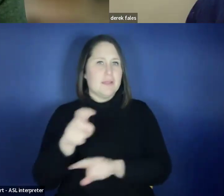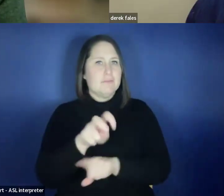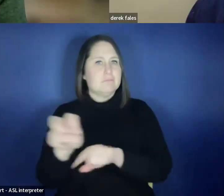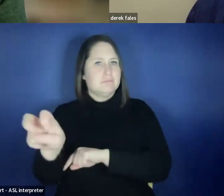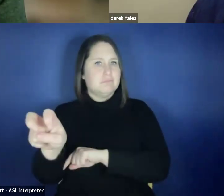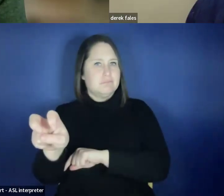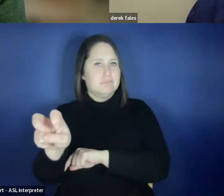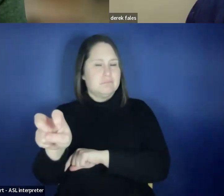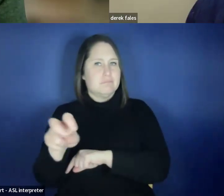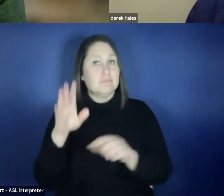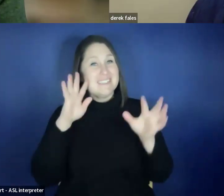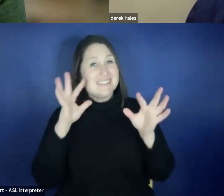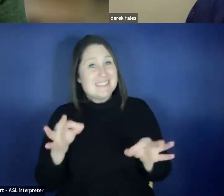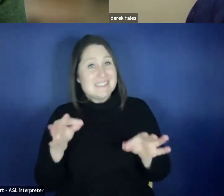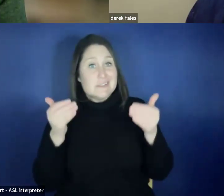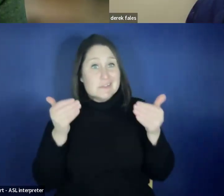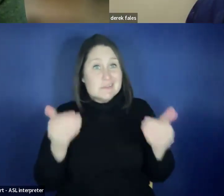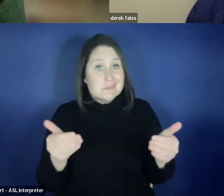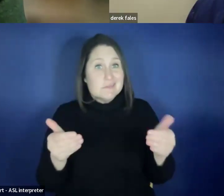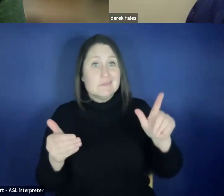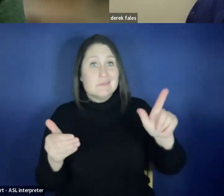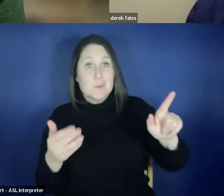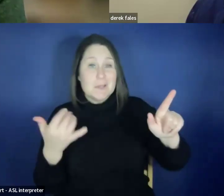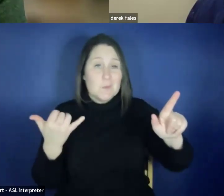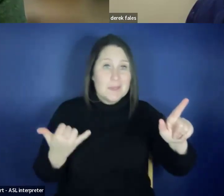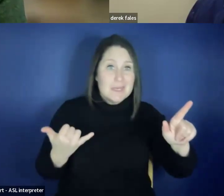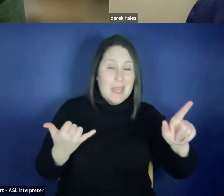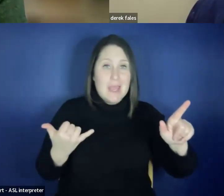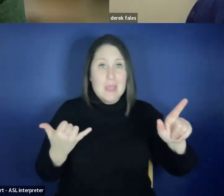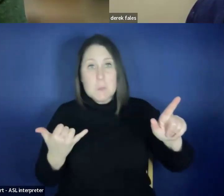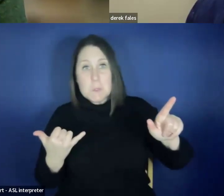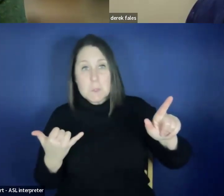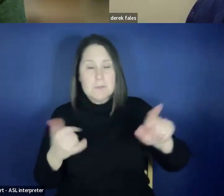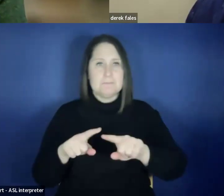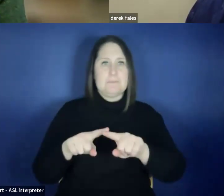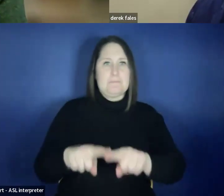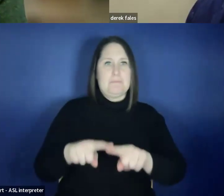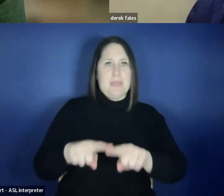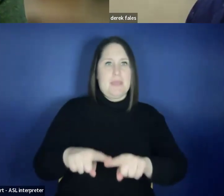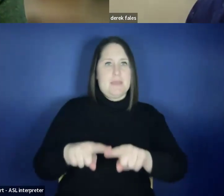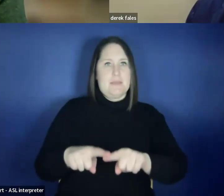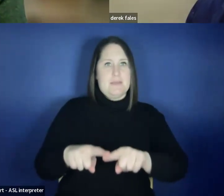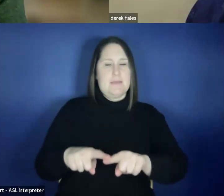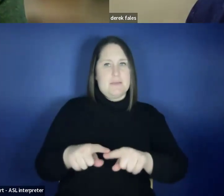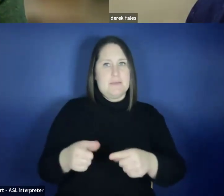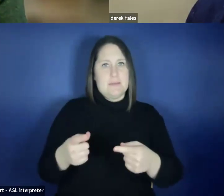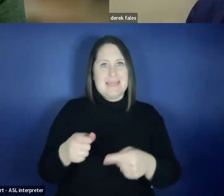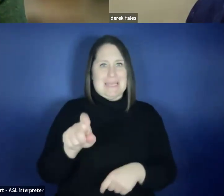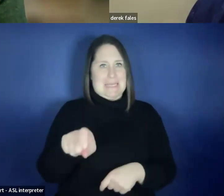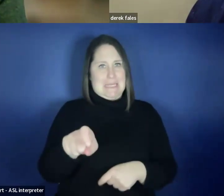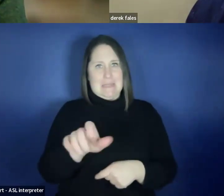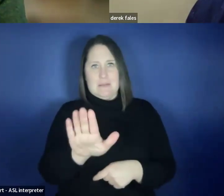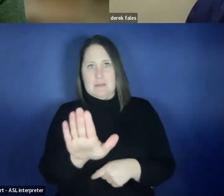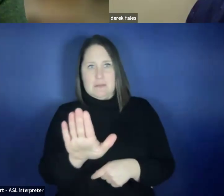decision do I apply for Section 21 at this time? It depends on where the need is